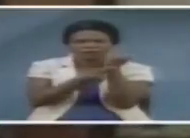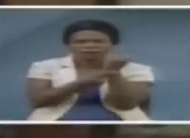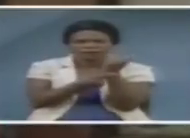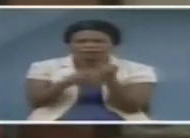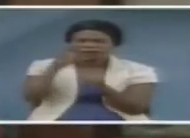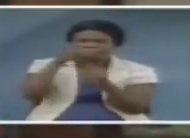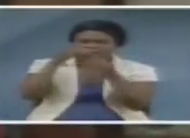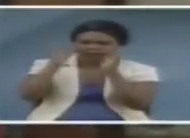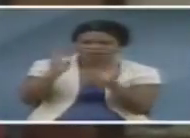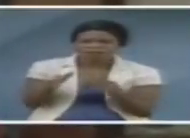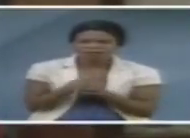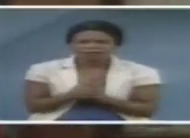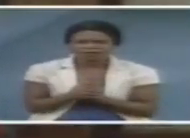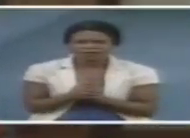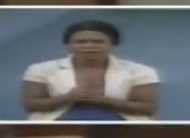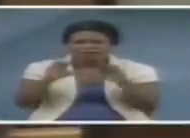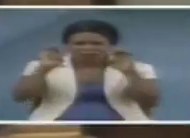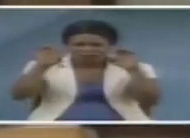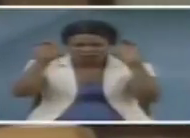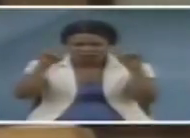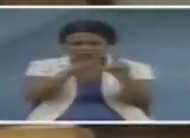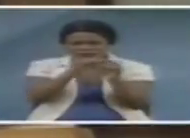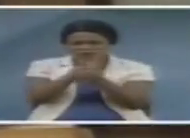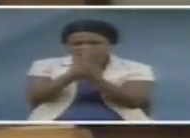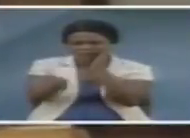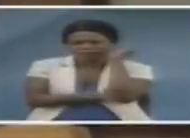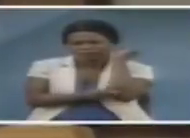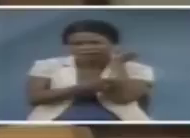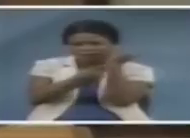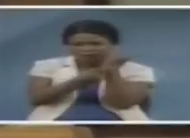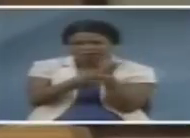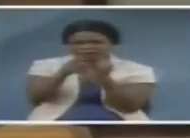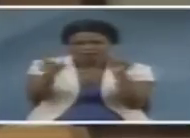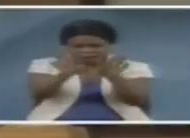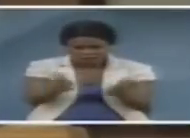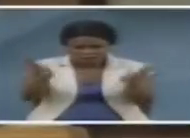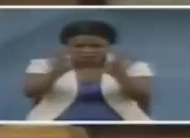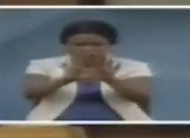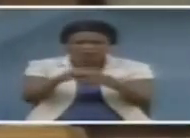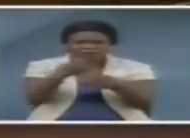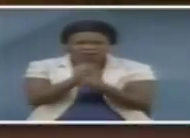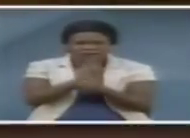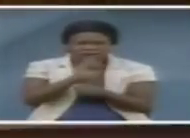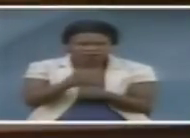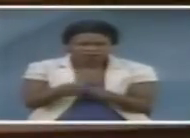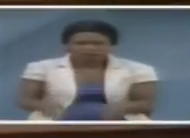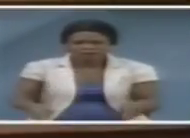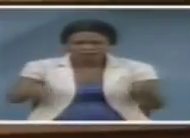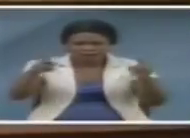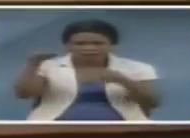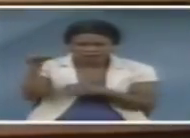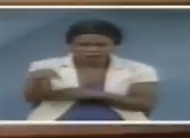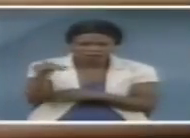and skills development. Mr. Speaker, education and skills development is vital